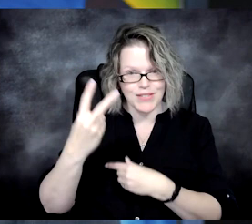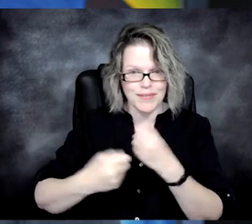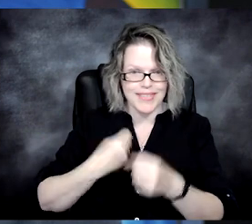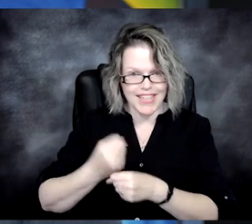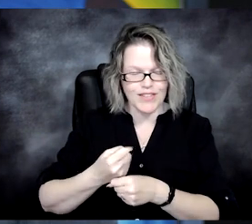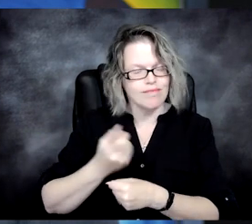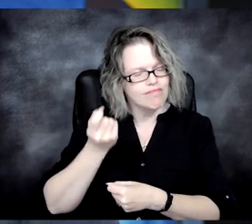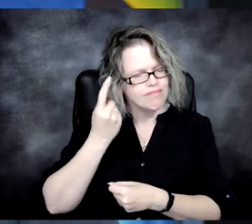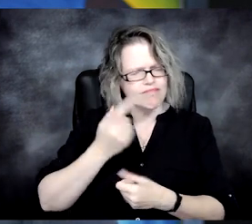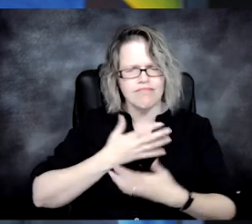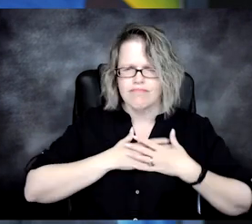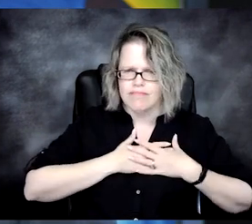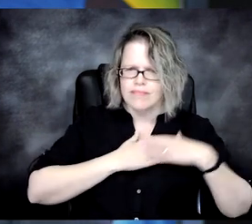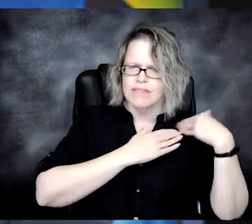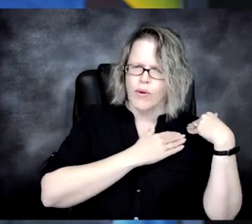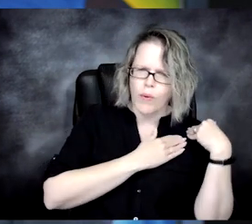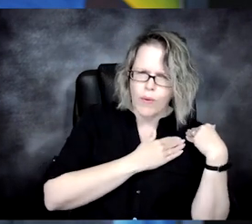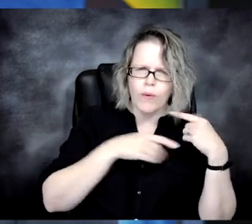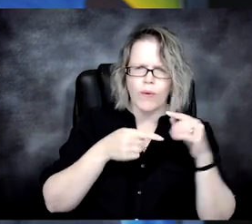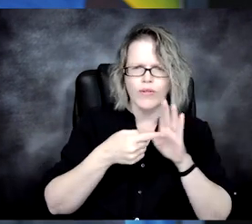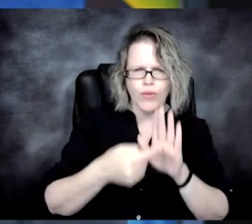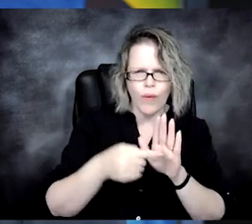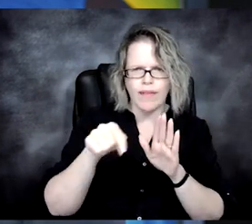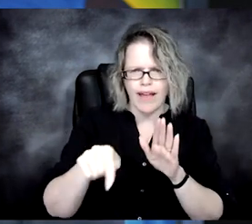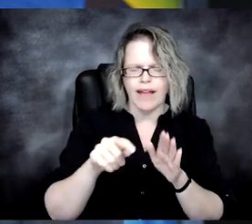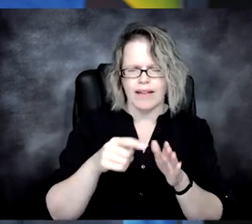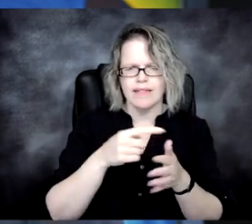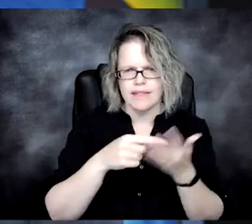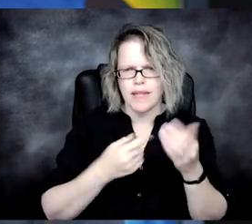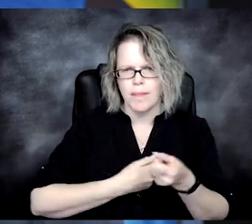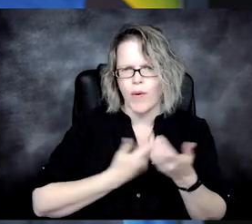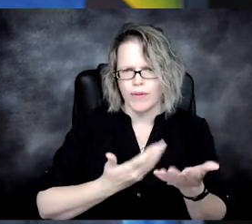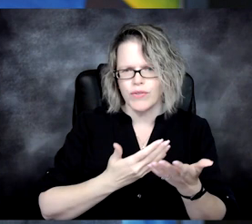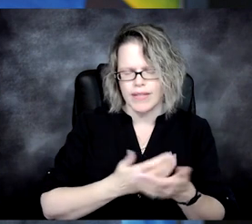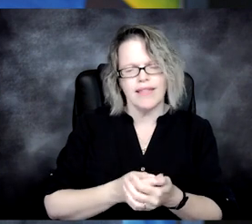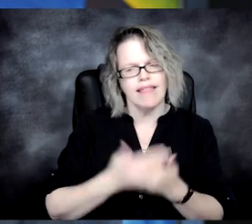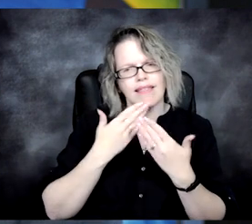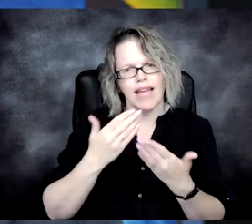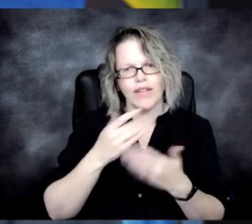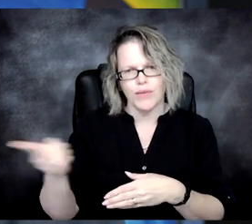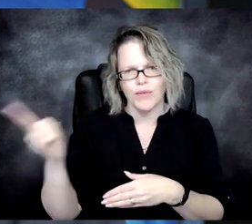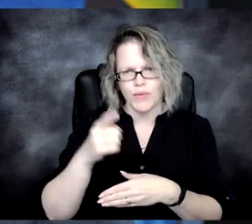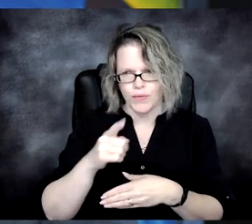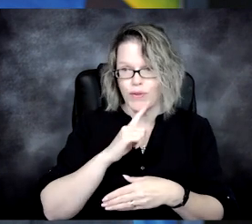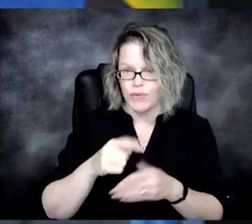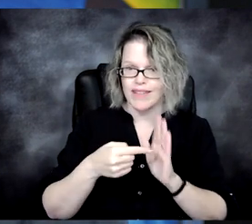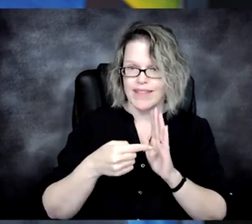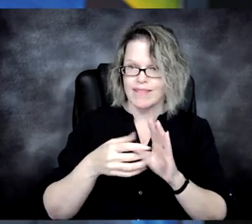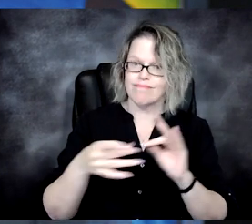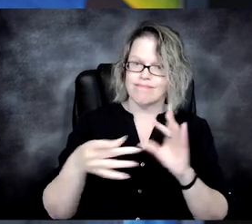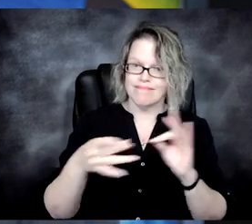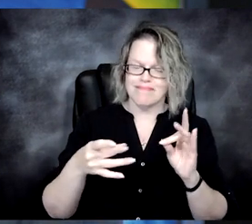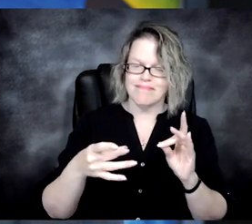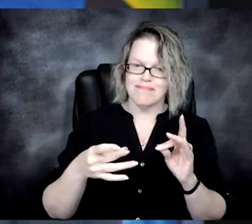understand that sense of heaviness and weightiness expressed in those pieces. And just thank you so much, students, for being the voice of really thousands, if not